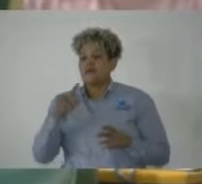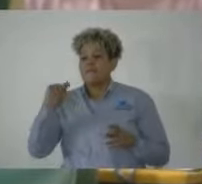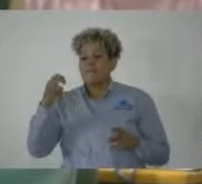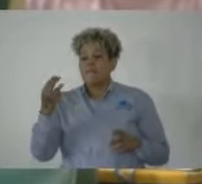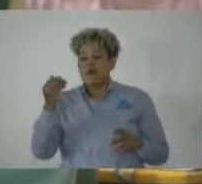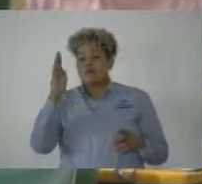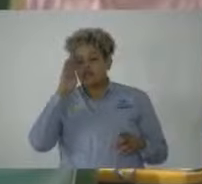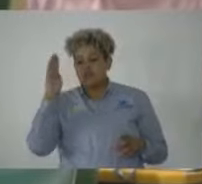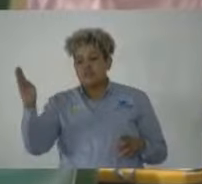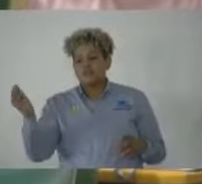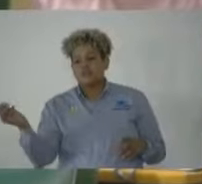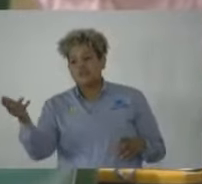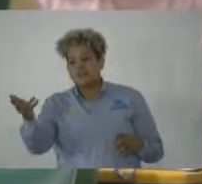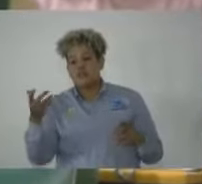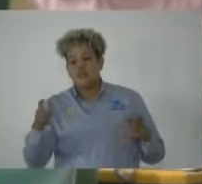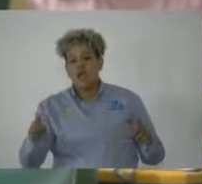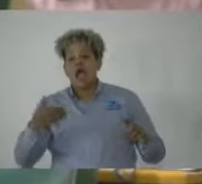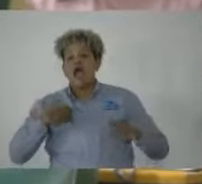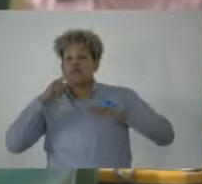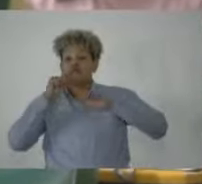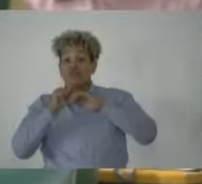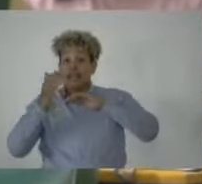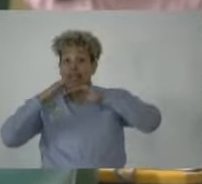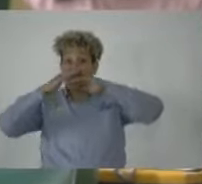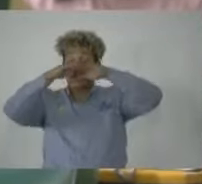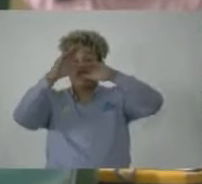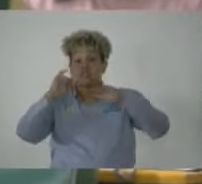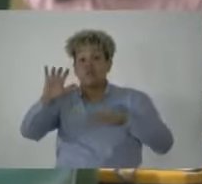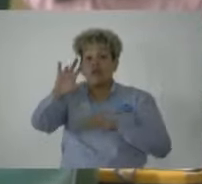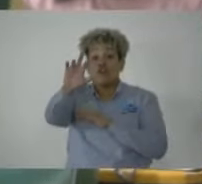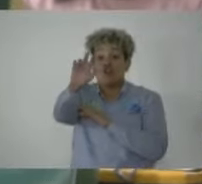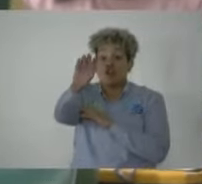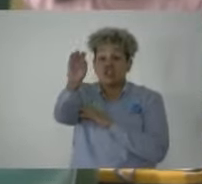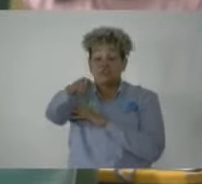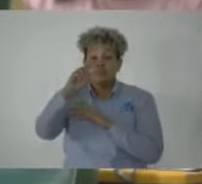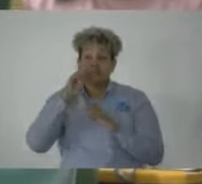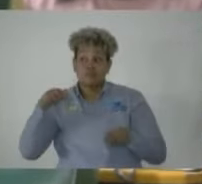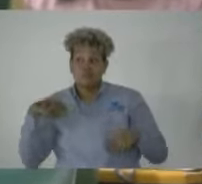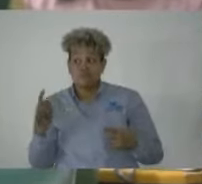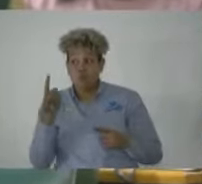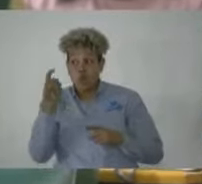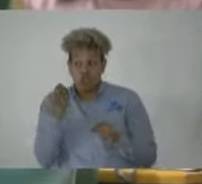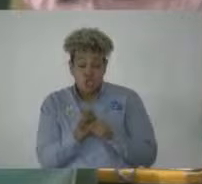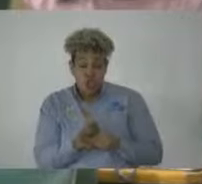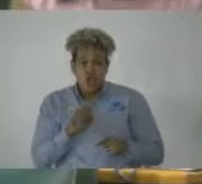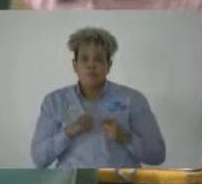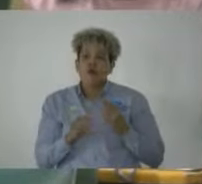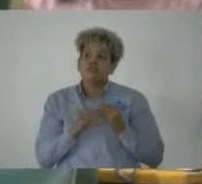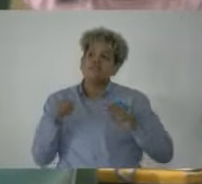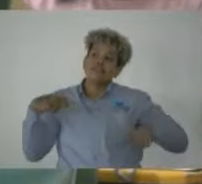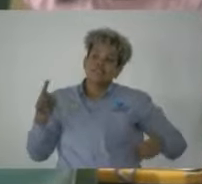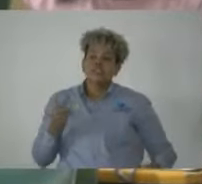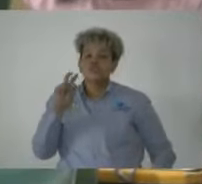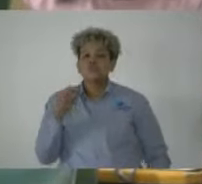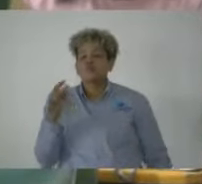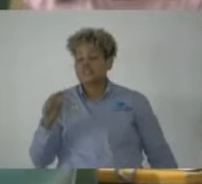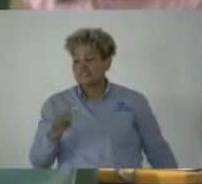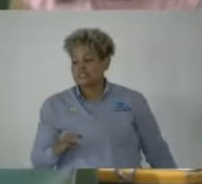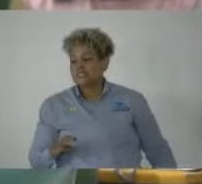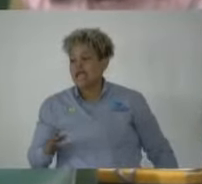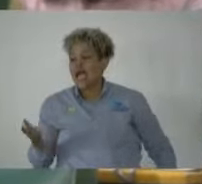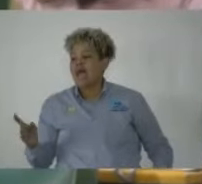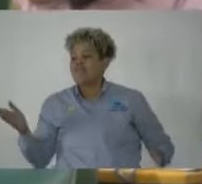PATH allocations have increased by 30% in the last 12 months, and since 2016